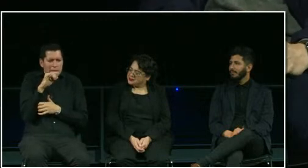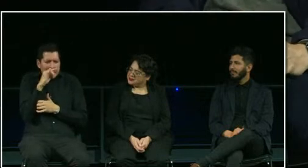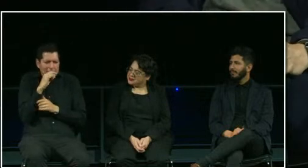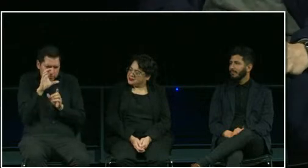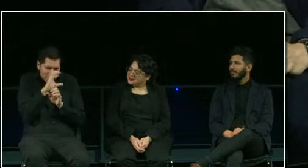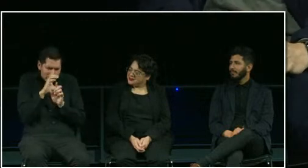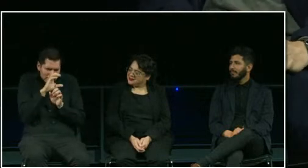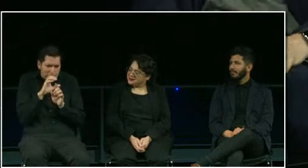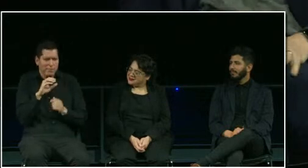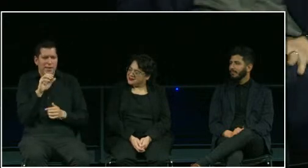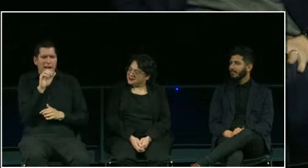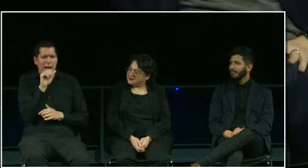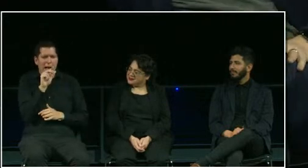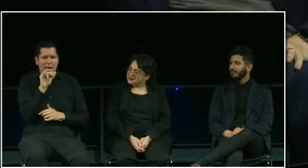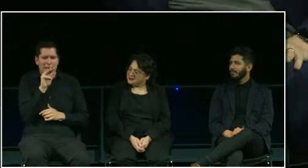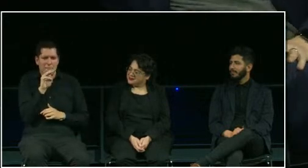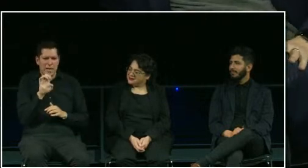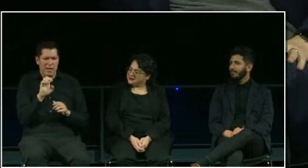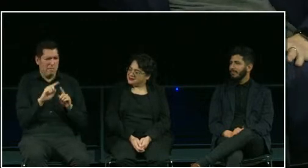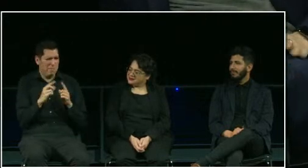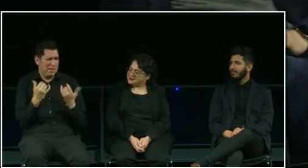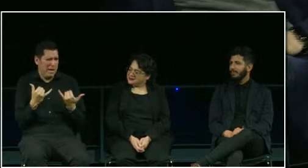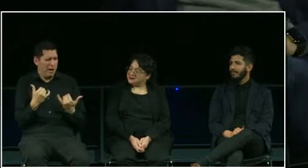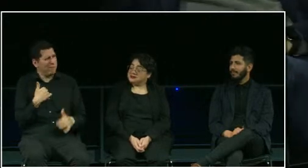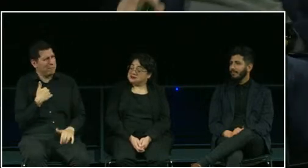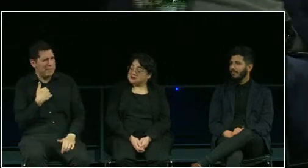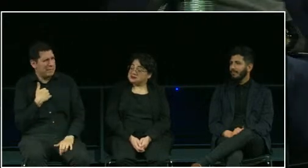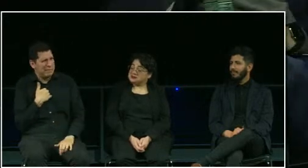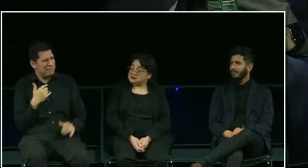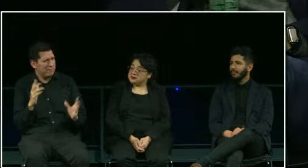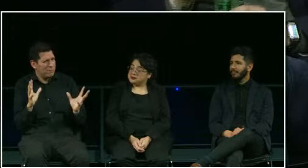anime, which isn't the case anymore.